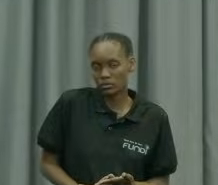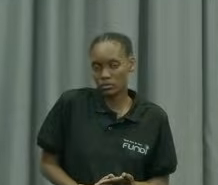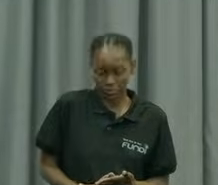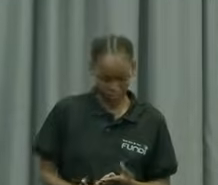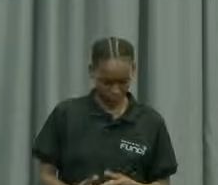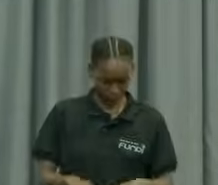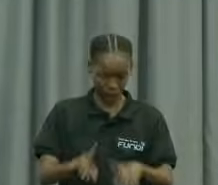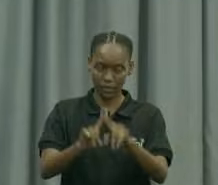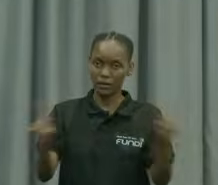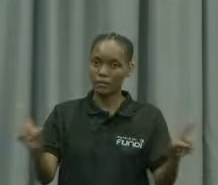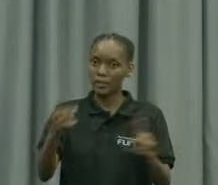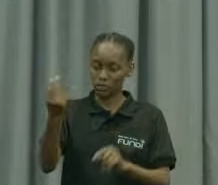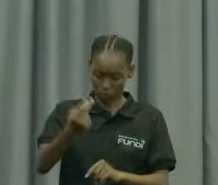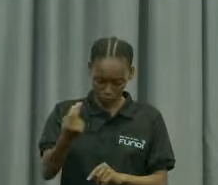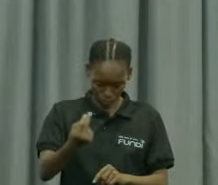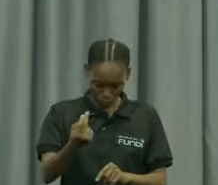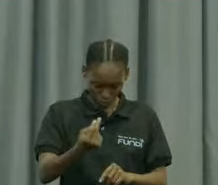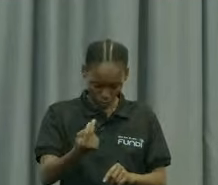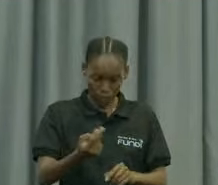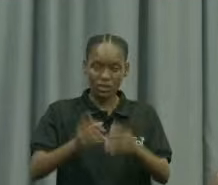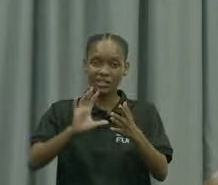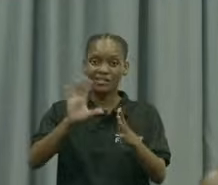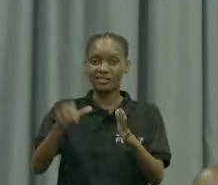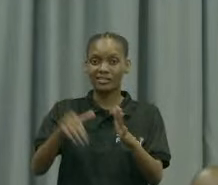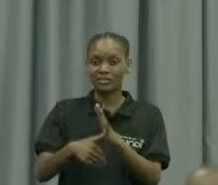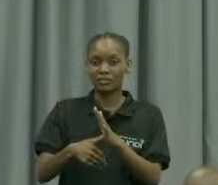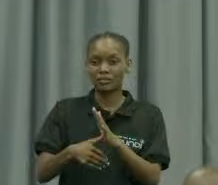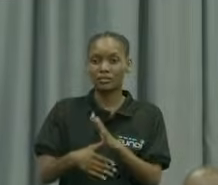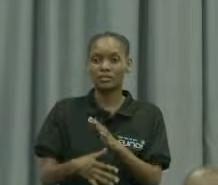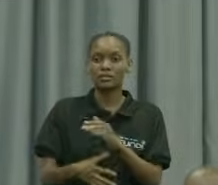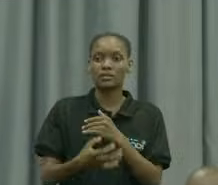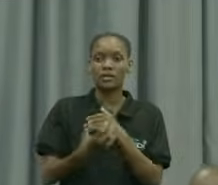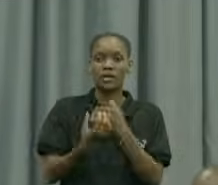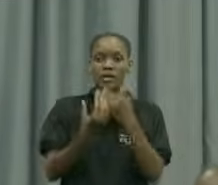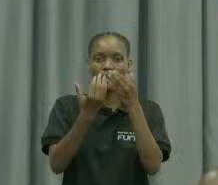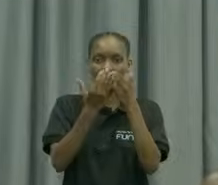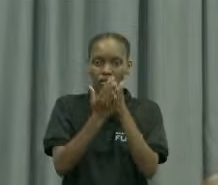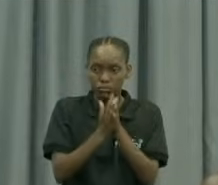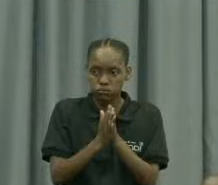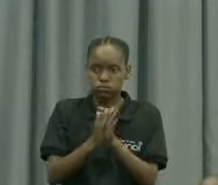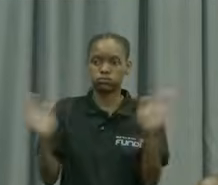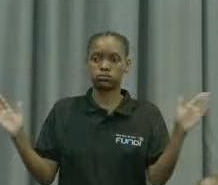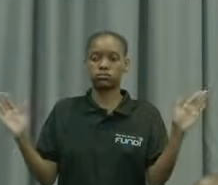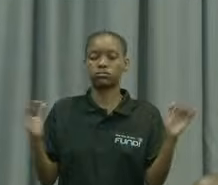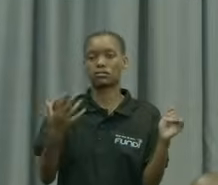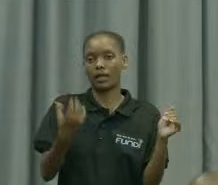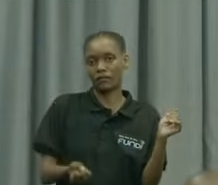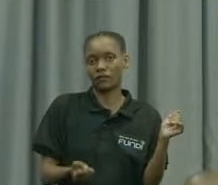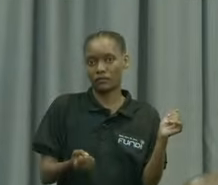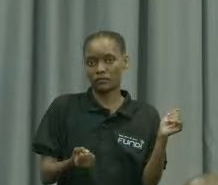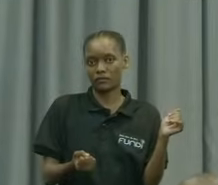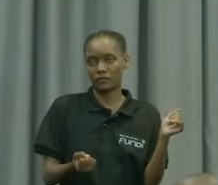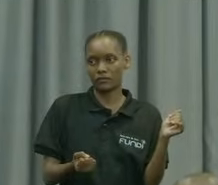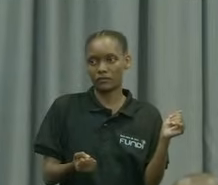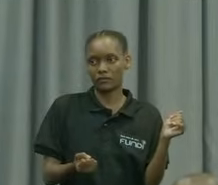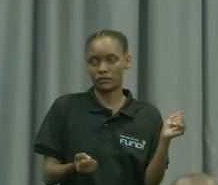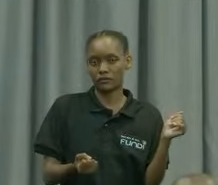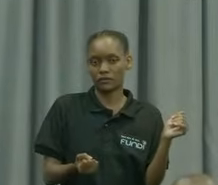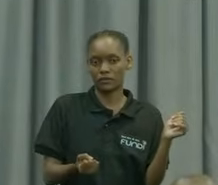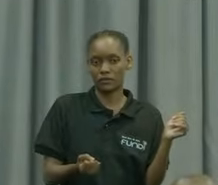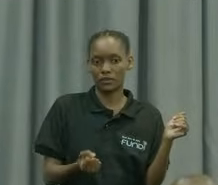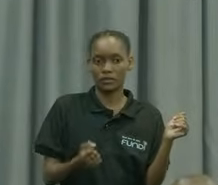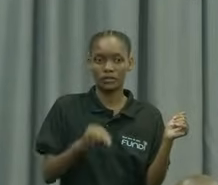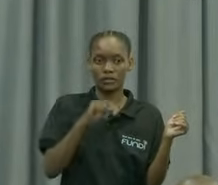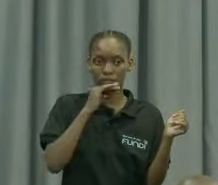disability. But also disabilities work in a spectrum usually. So they are not like, it doesn't mean that I'm